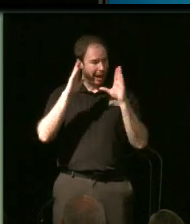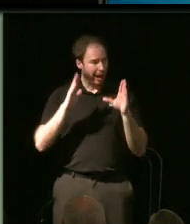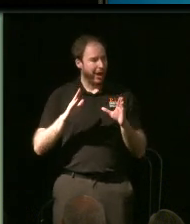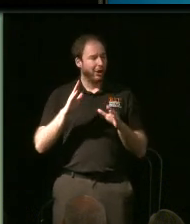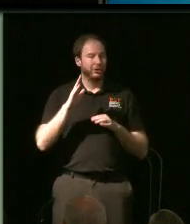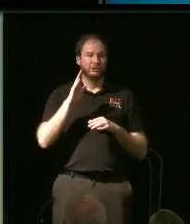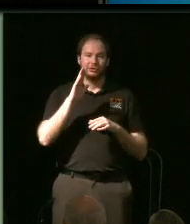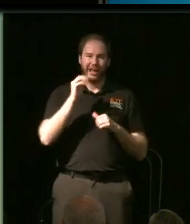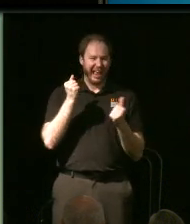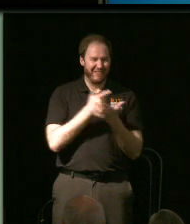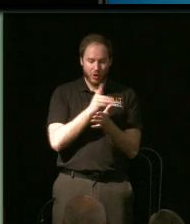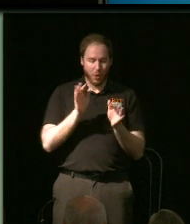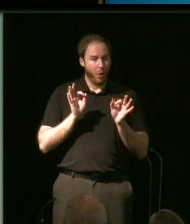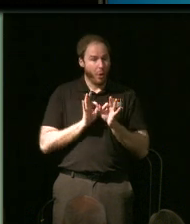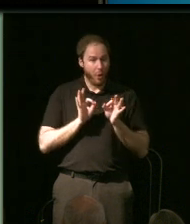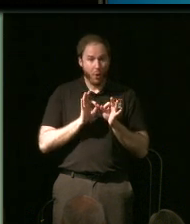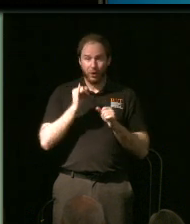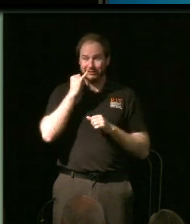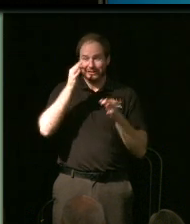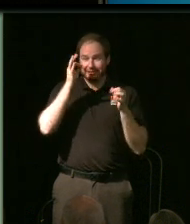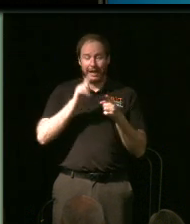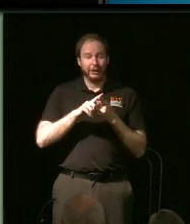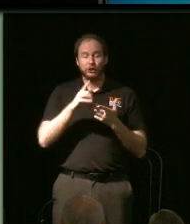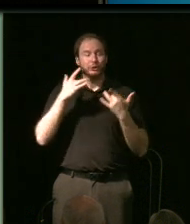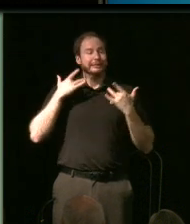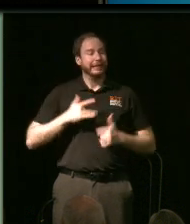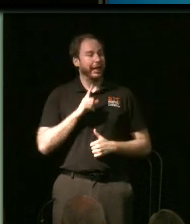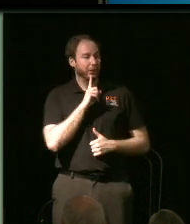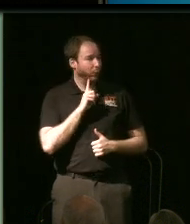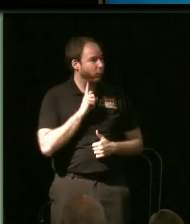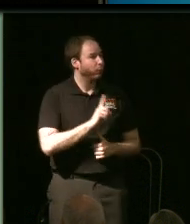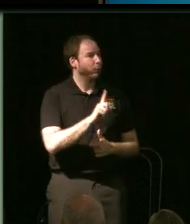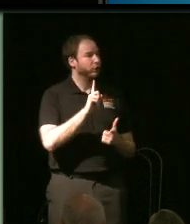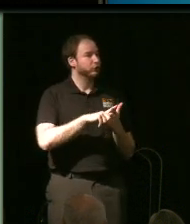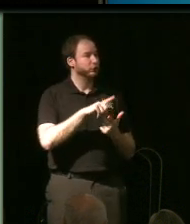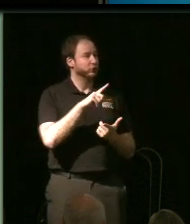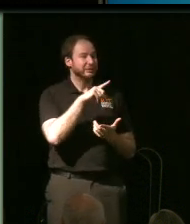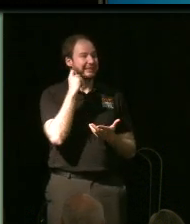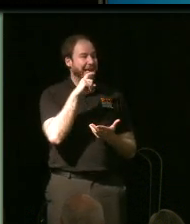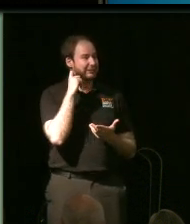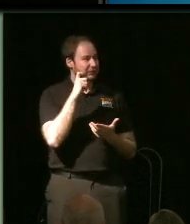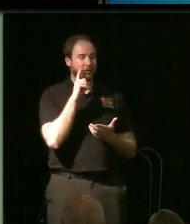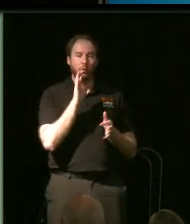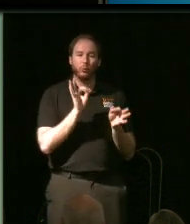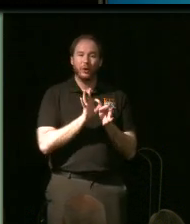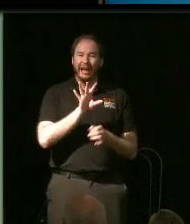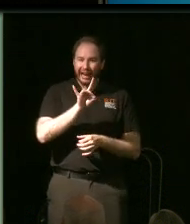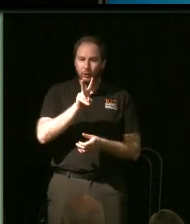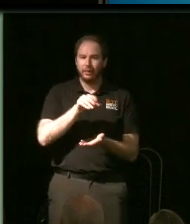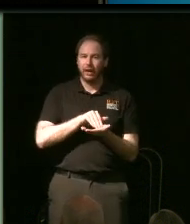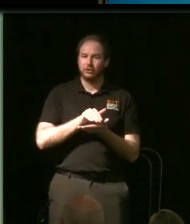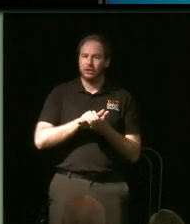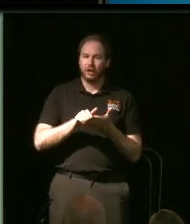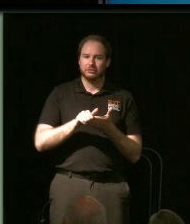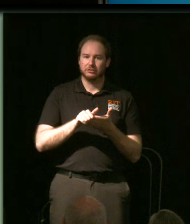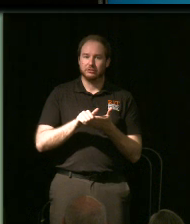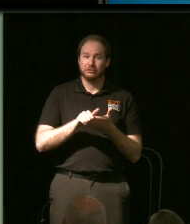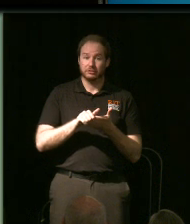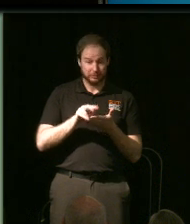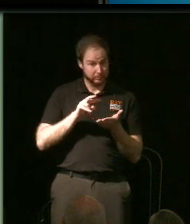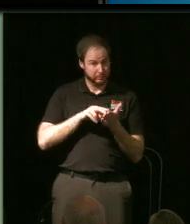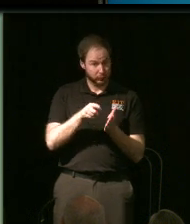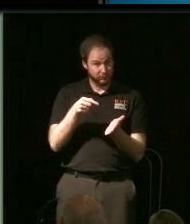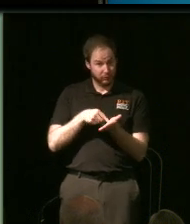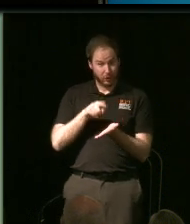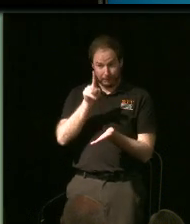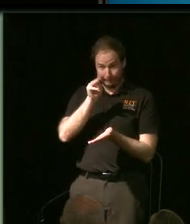everything they own, and walk naked into the desert, is $82,000. It's not going to work for $1 million treatment.